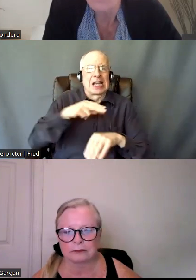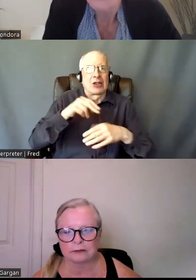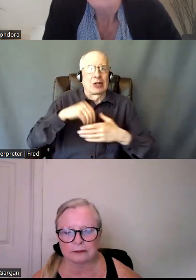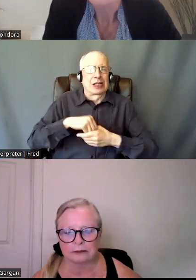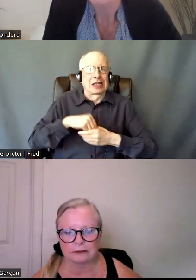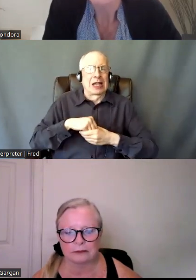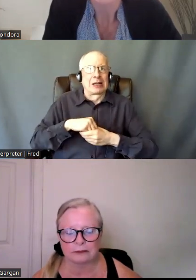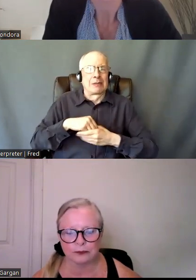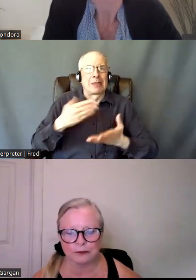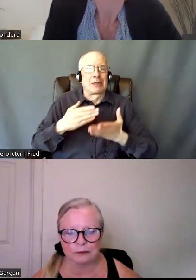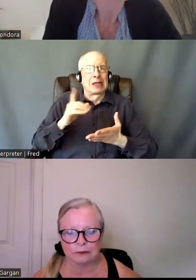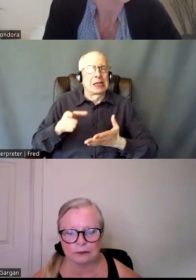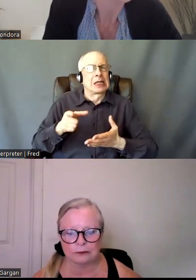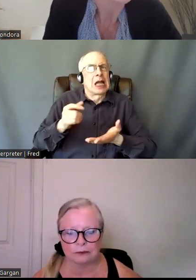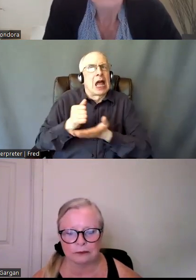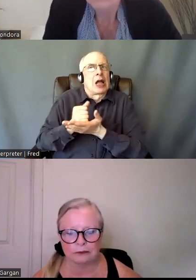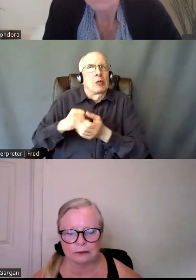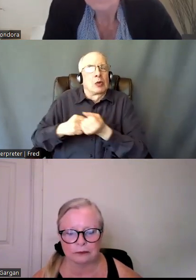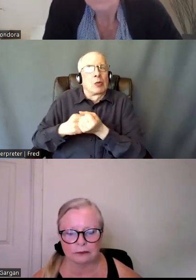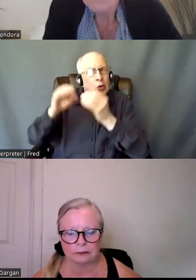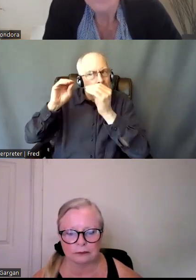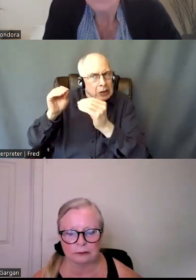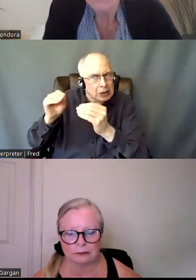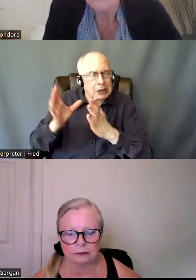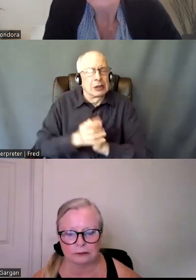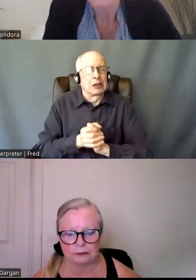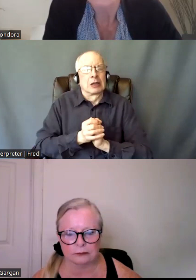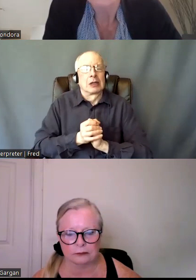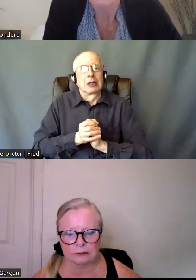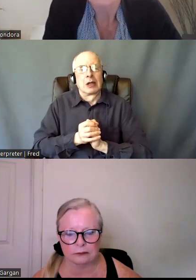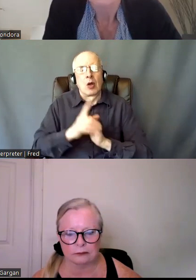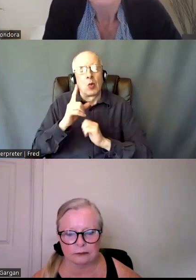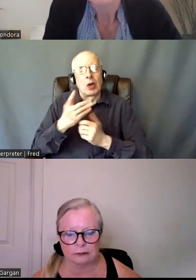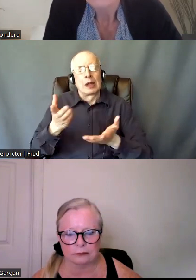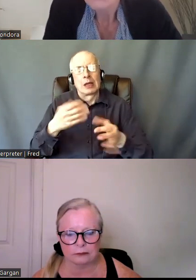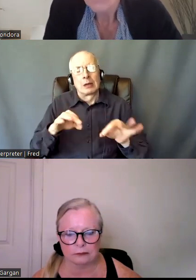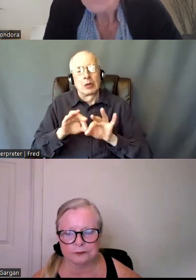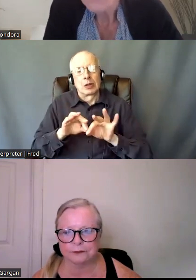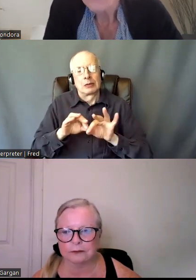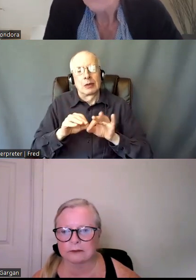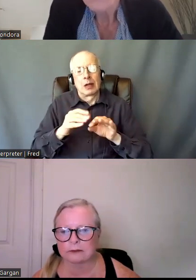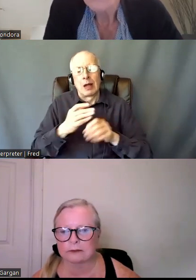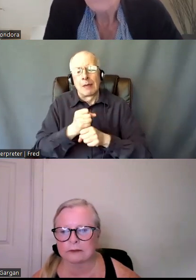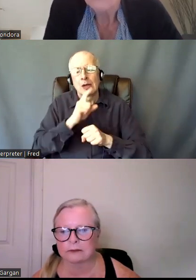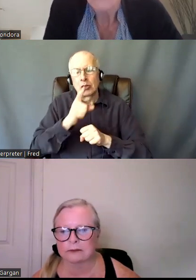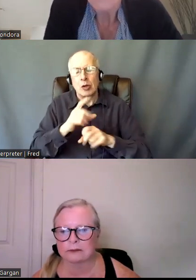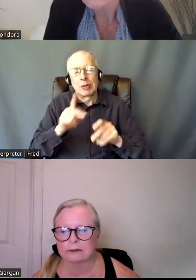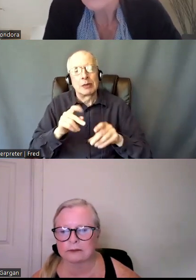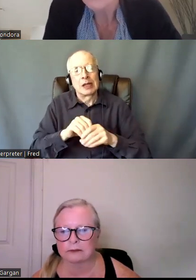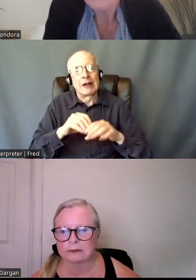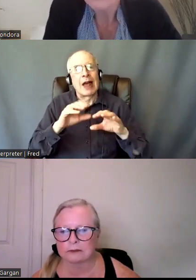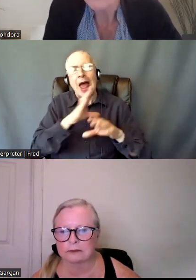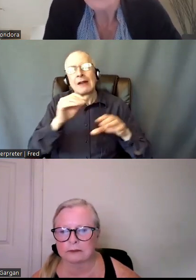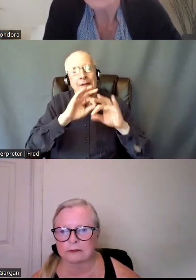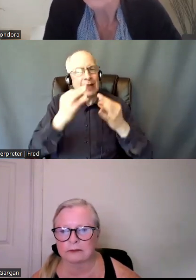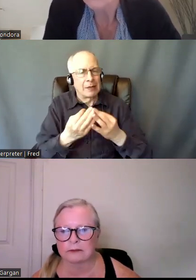education. So I think one thing that's really important is just making sure that people and families have access